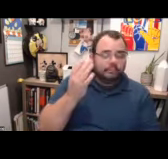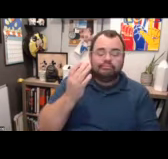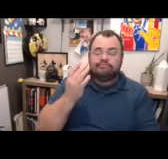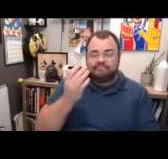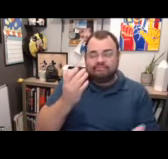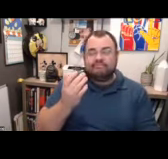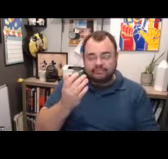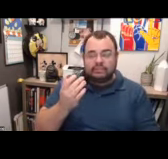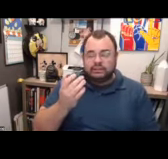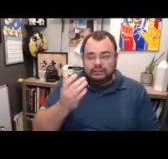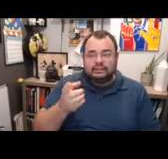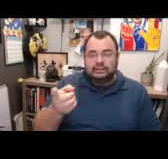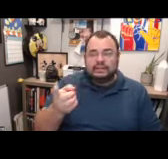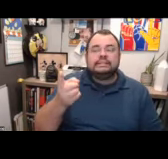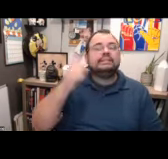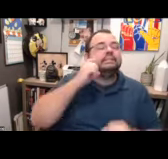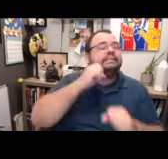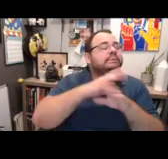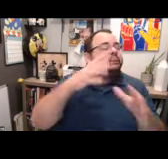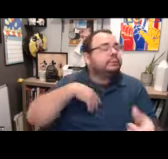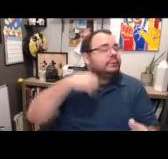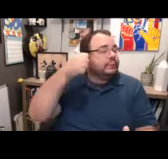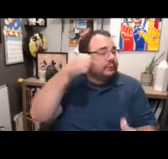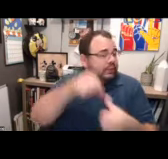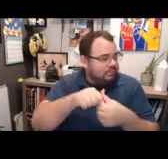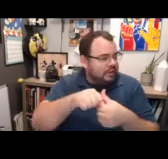my mother actually was thinking about it.